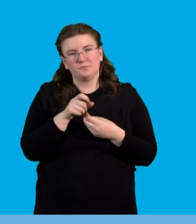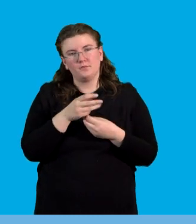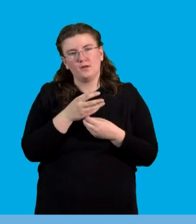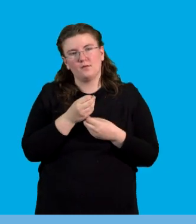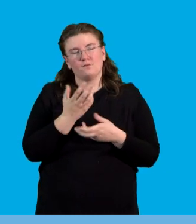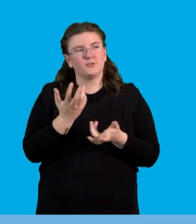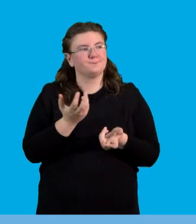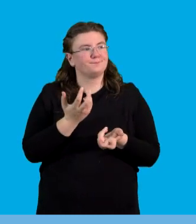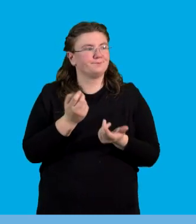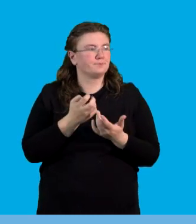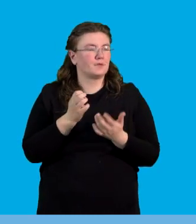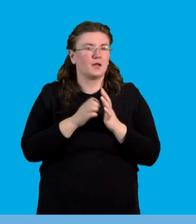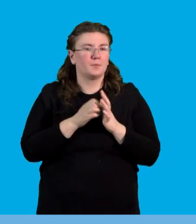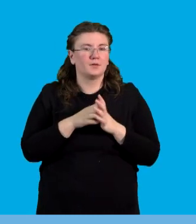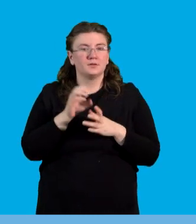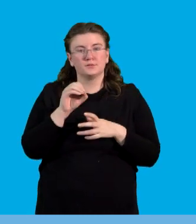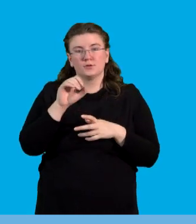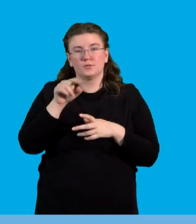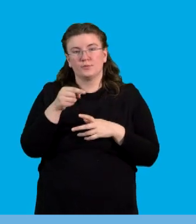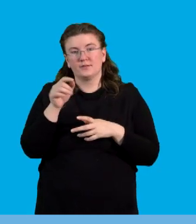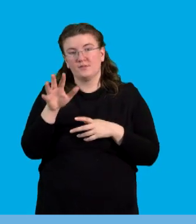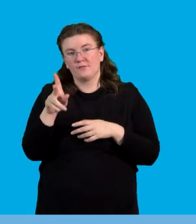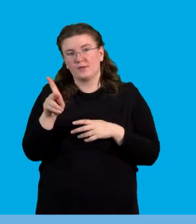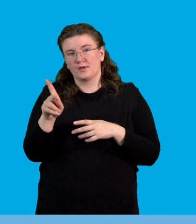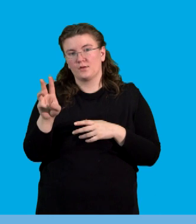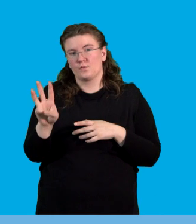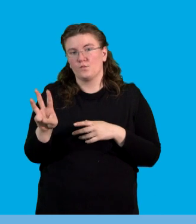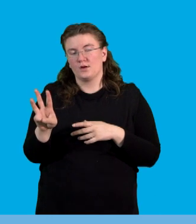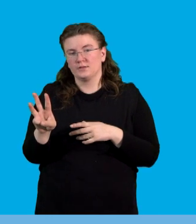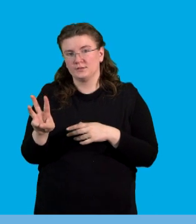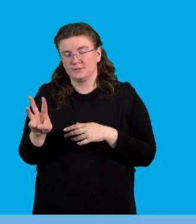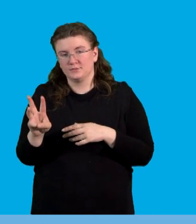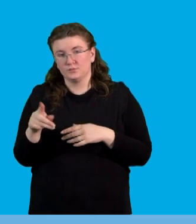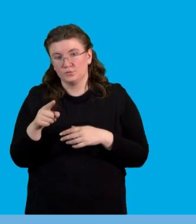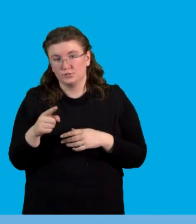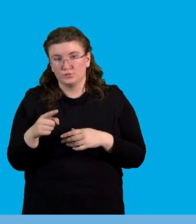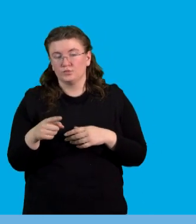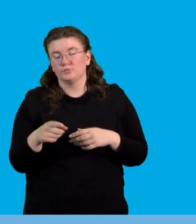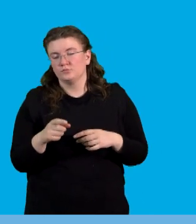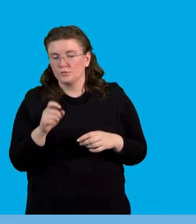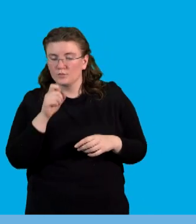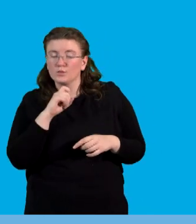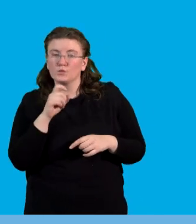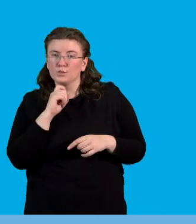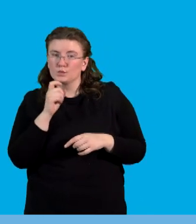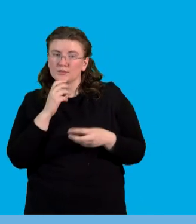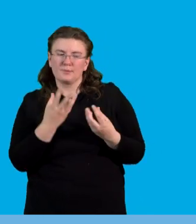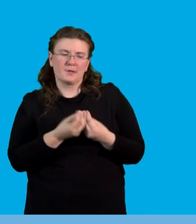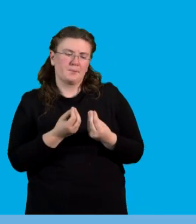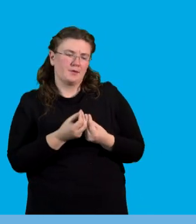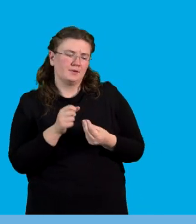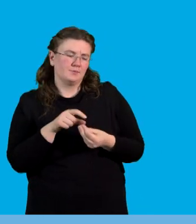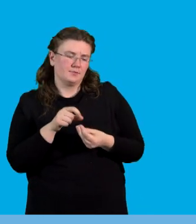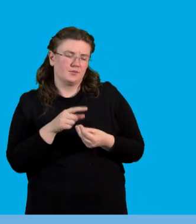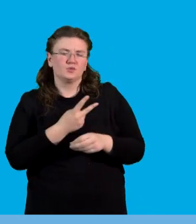has a rating of, let's say, 0.5 kilowatts, and you're going to be using that